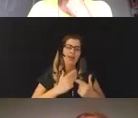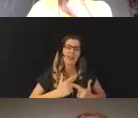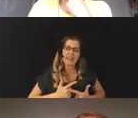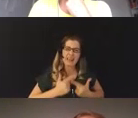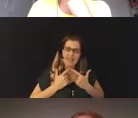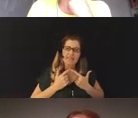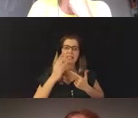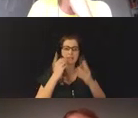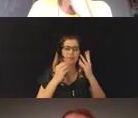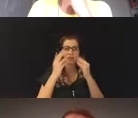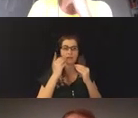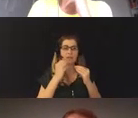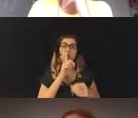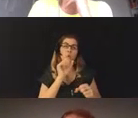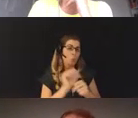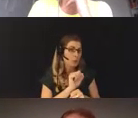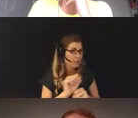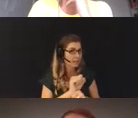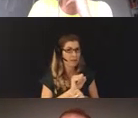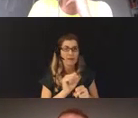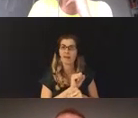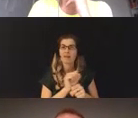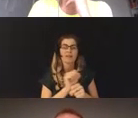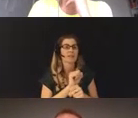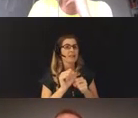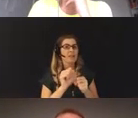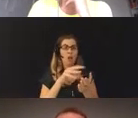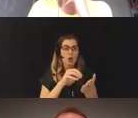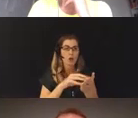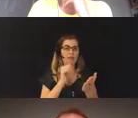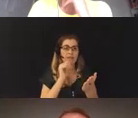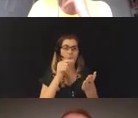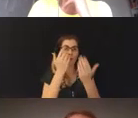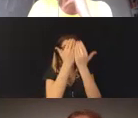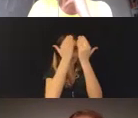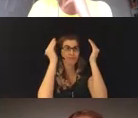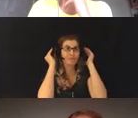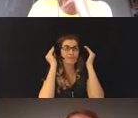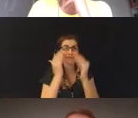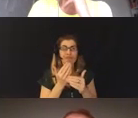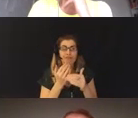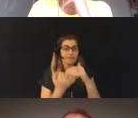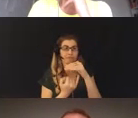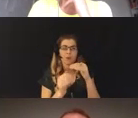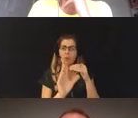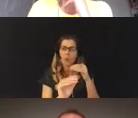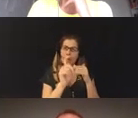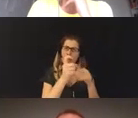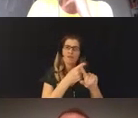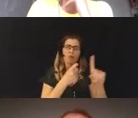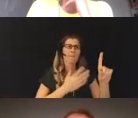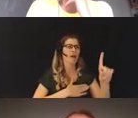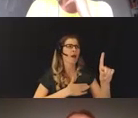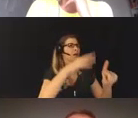learning cannot and does not exist in a bubble. It must come from our reality. It must come